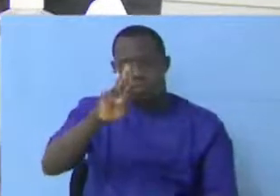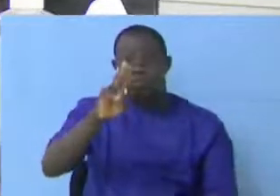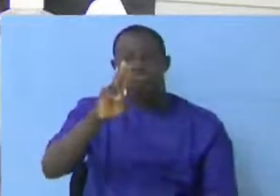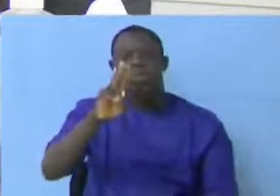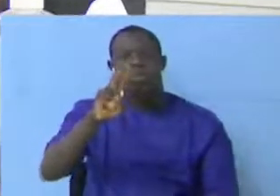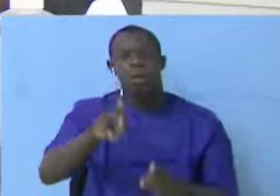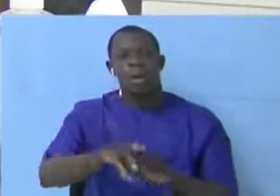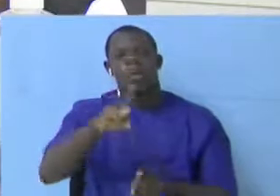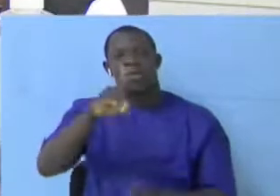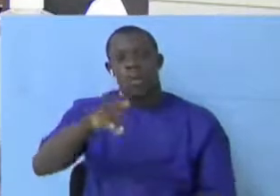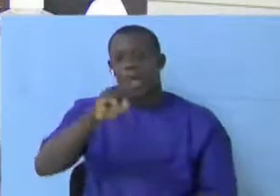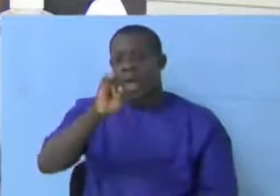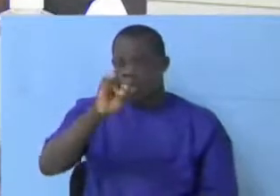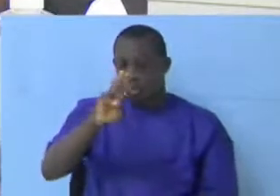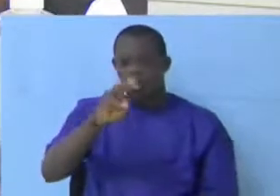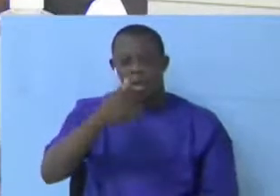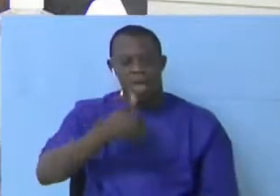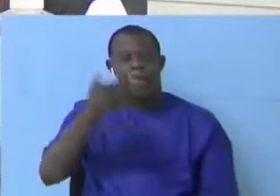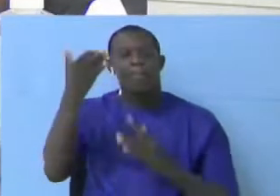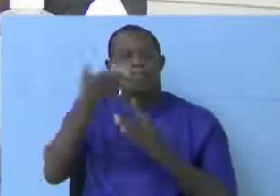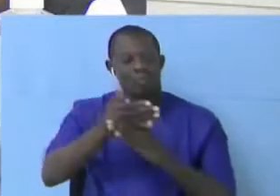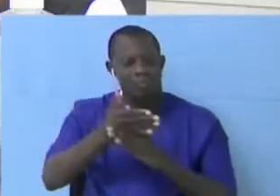the PIU, I believe,